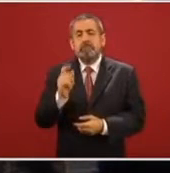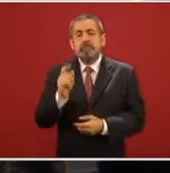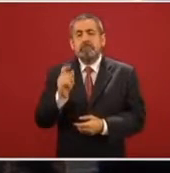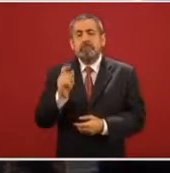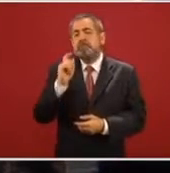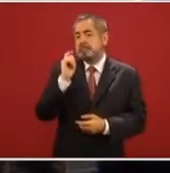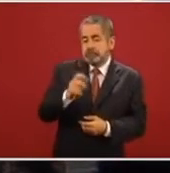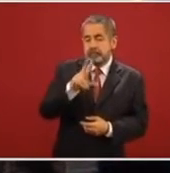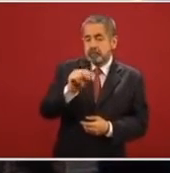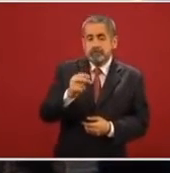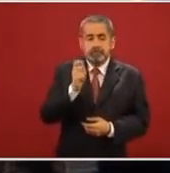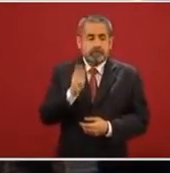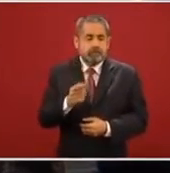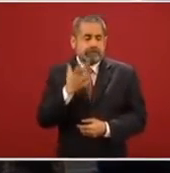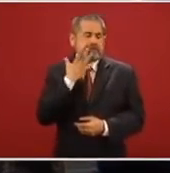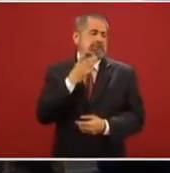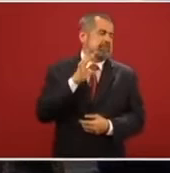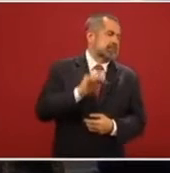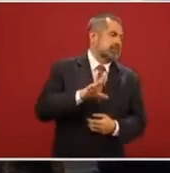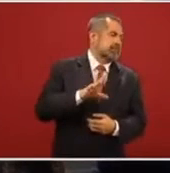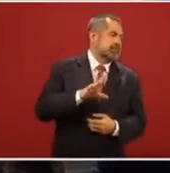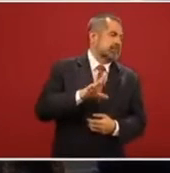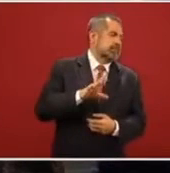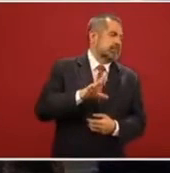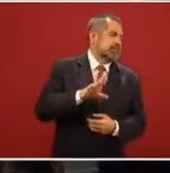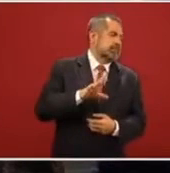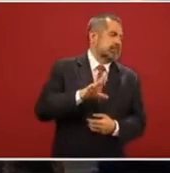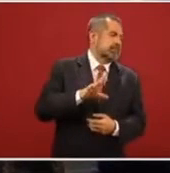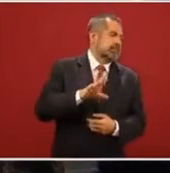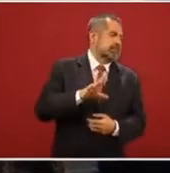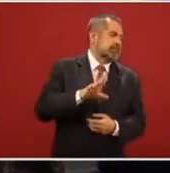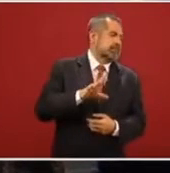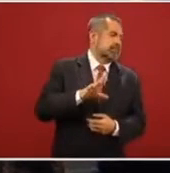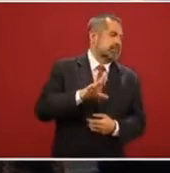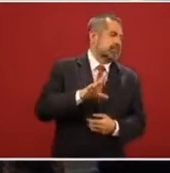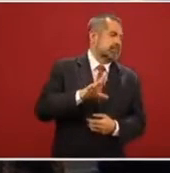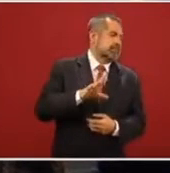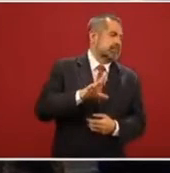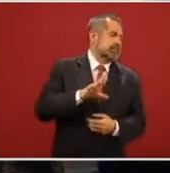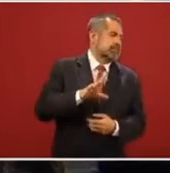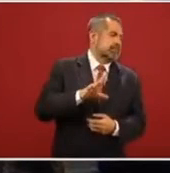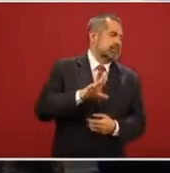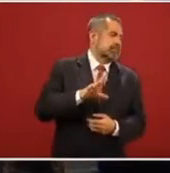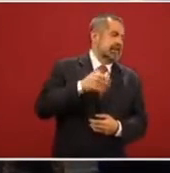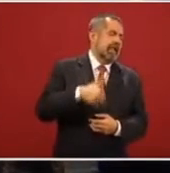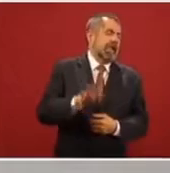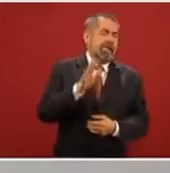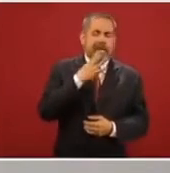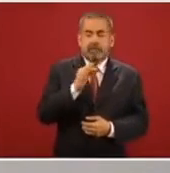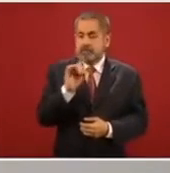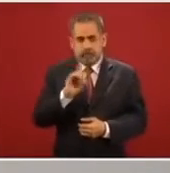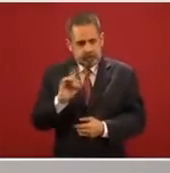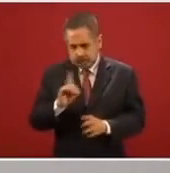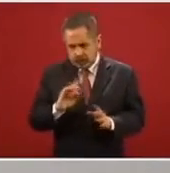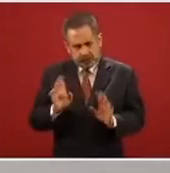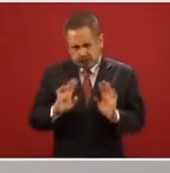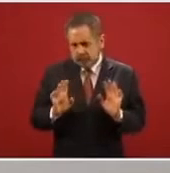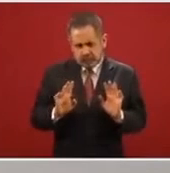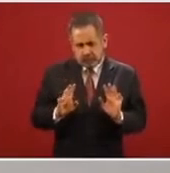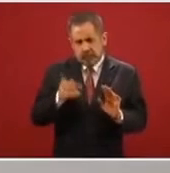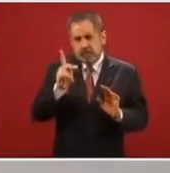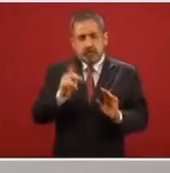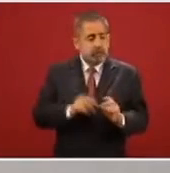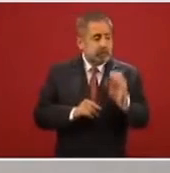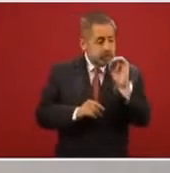the importance, las implicaciones de esta epidemia, the implications of this epidemic, pero sí ponerla en